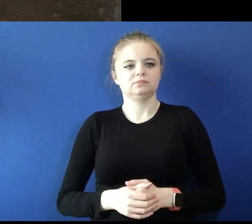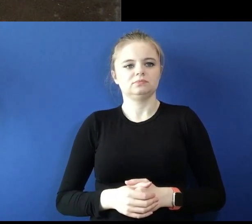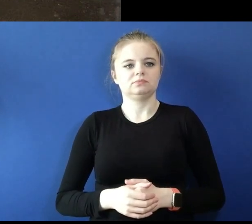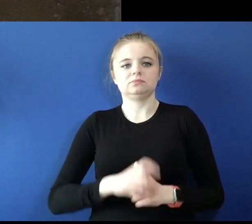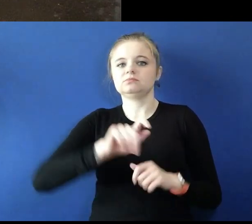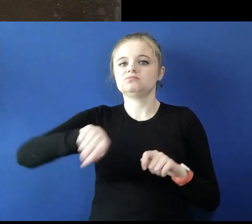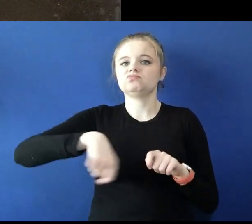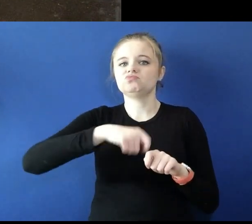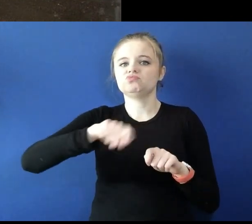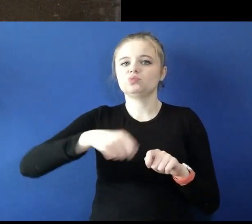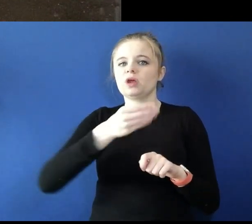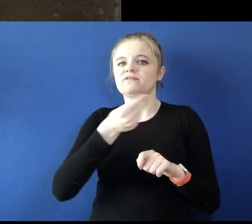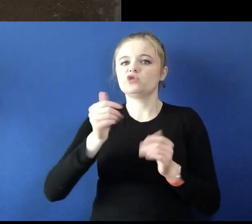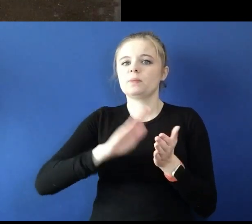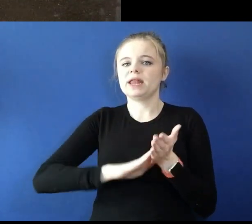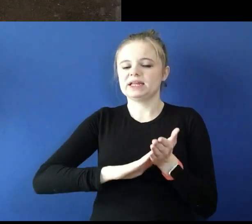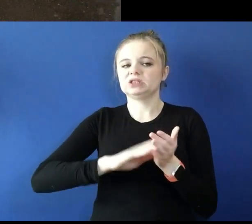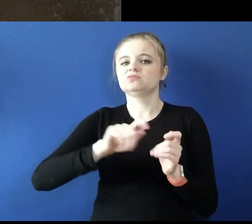For a few minutes,